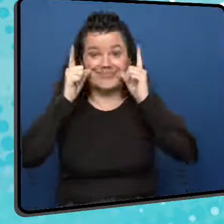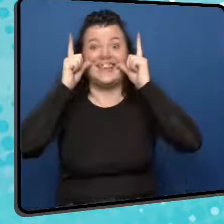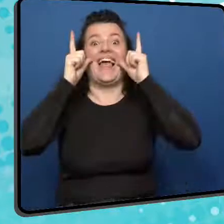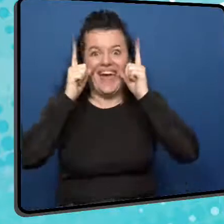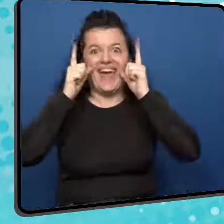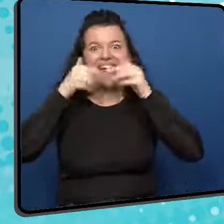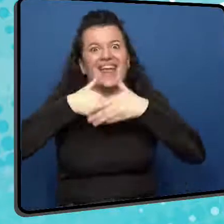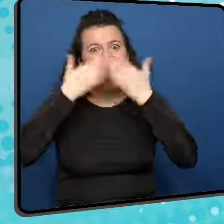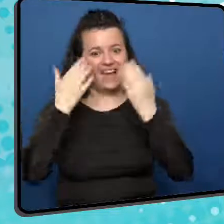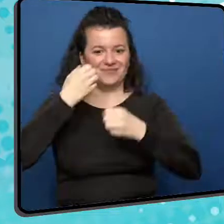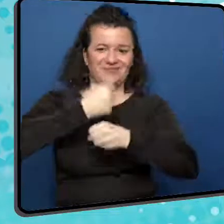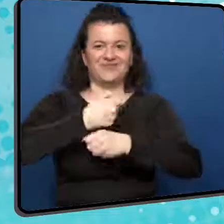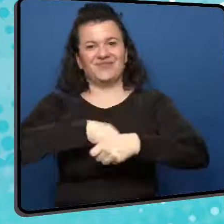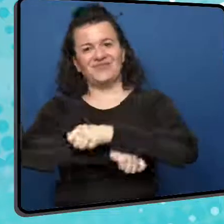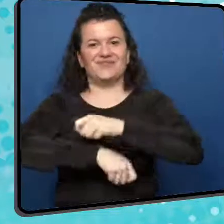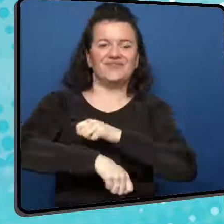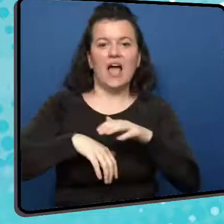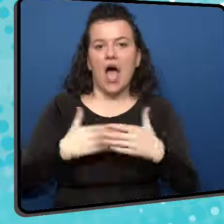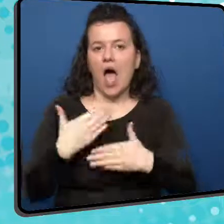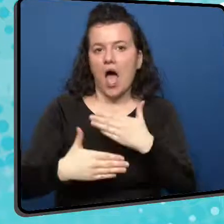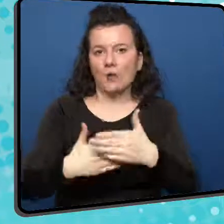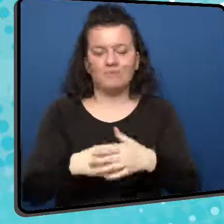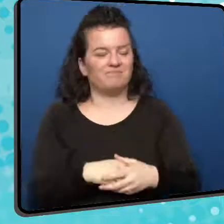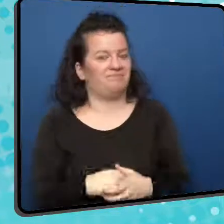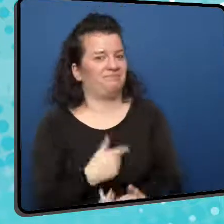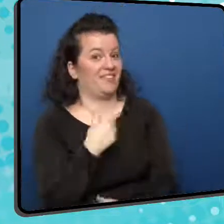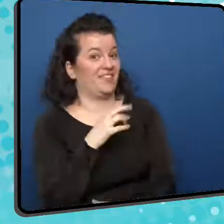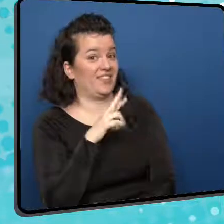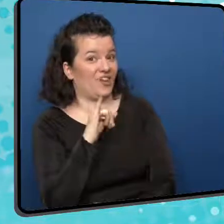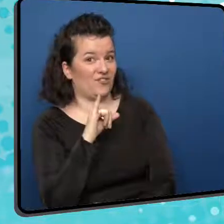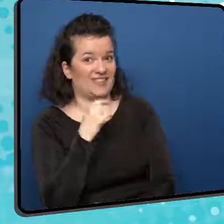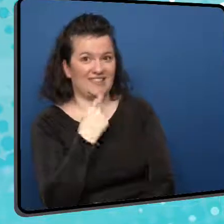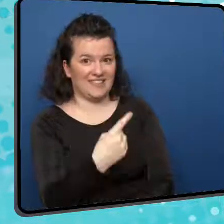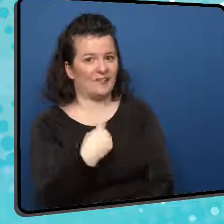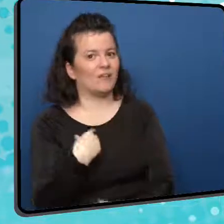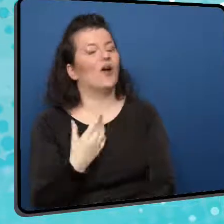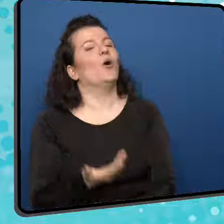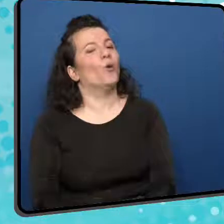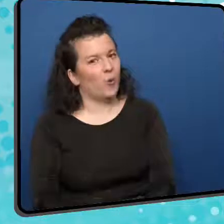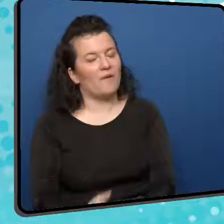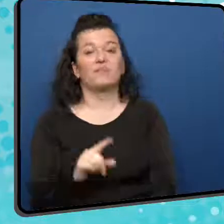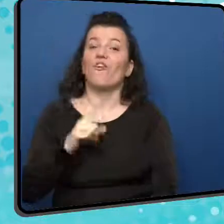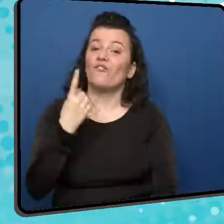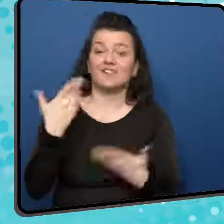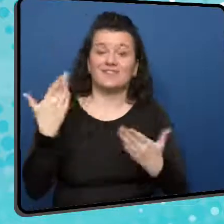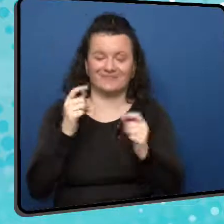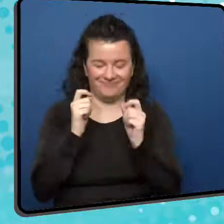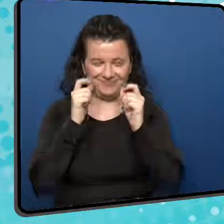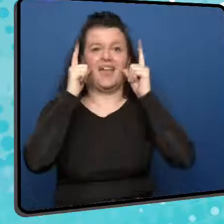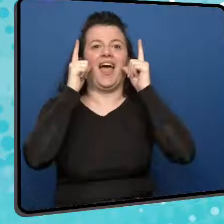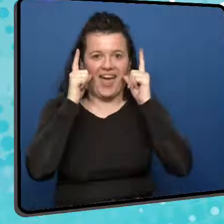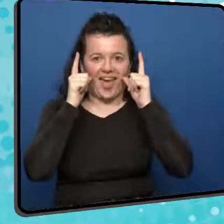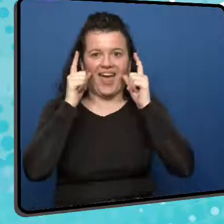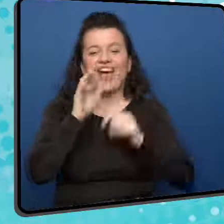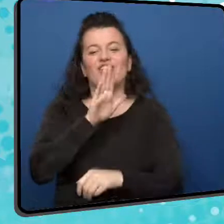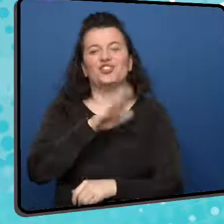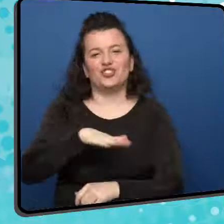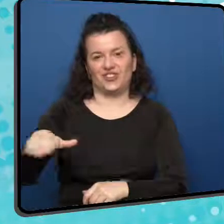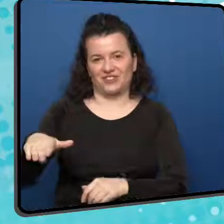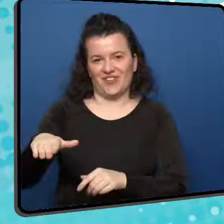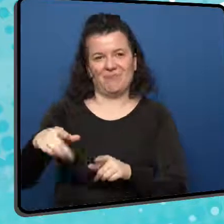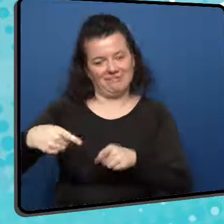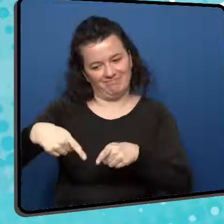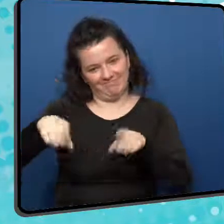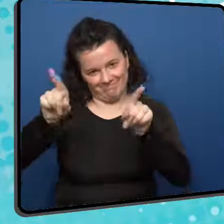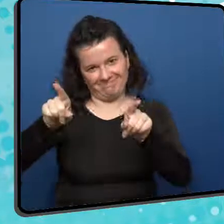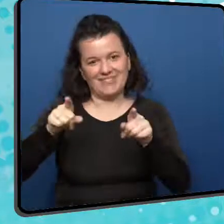the right at the beginning, it's a manic morning, getting children ready for school and other things, and